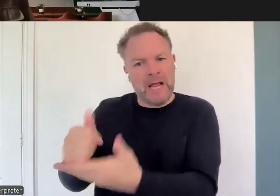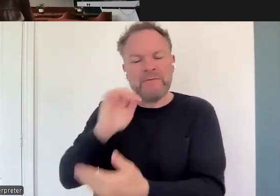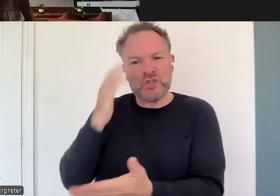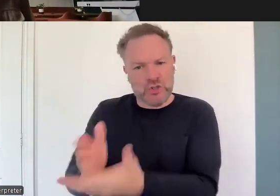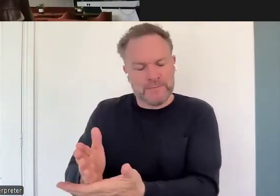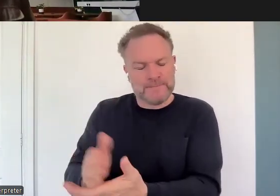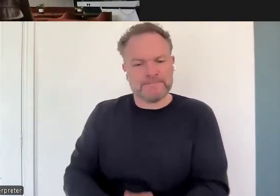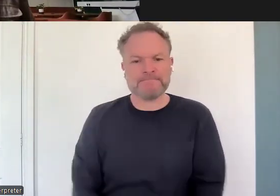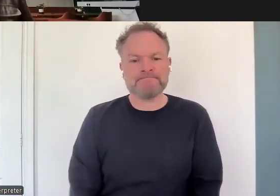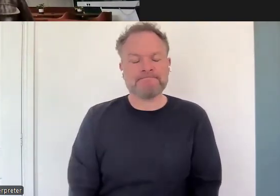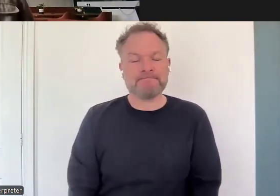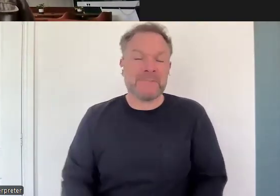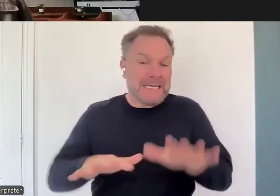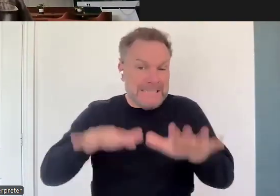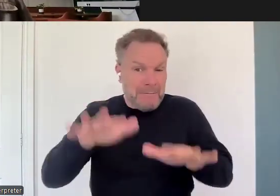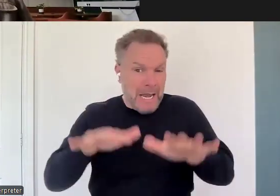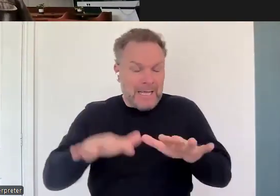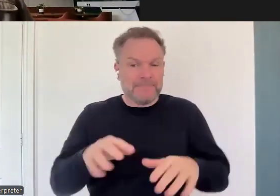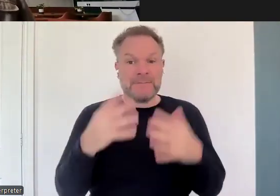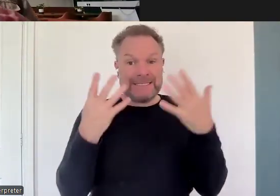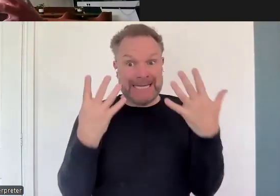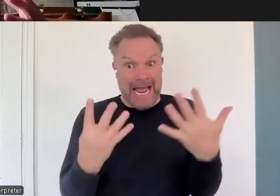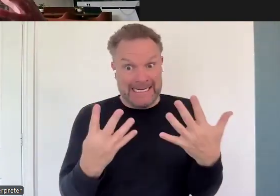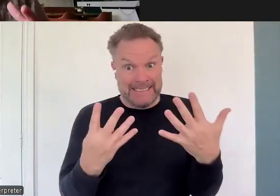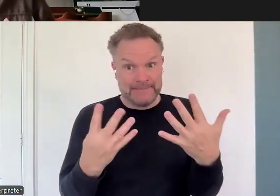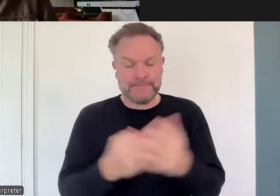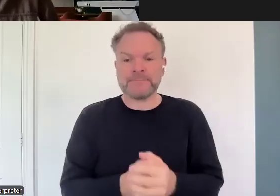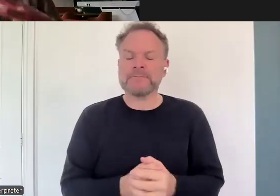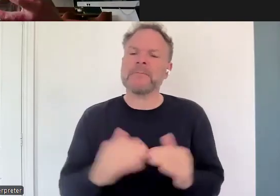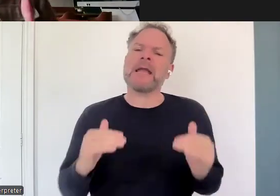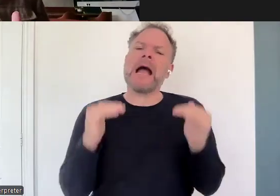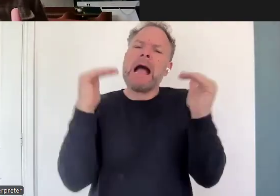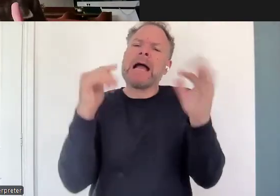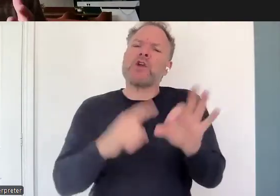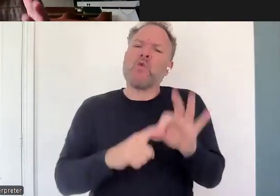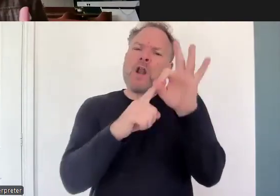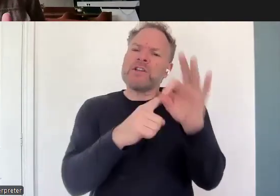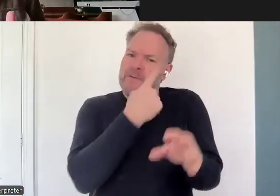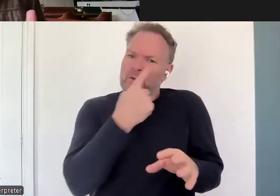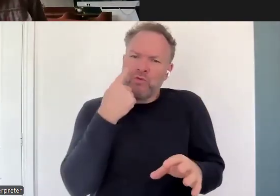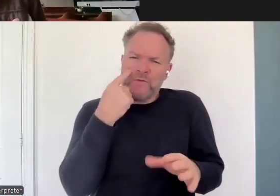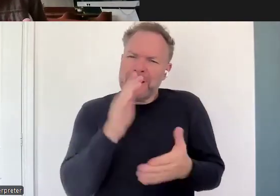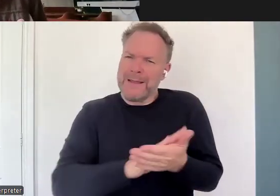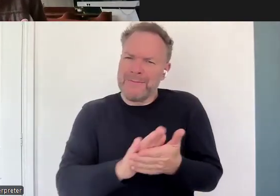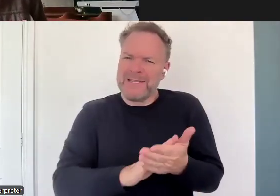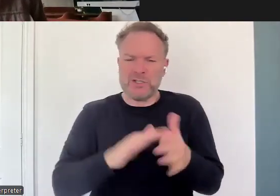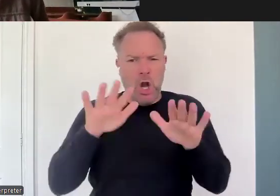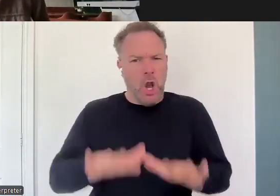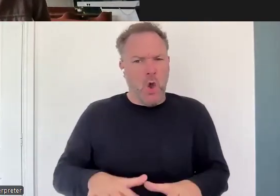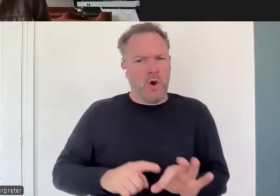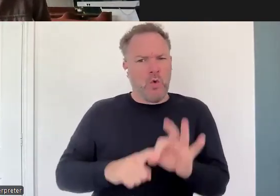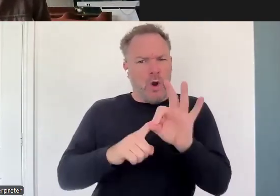In a connected way, my ninth point is that a high quality of evidence doesn't have to mean a low quality